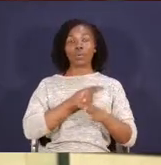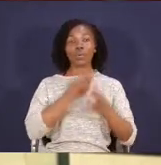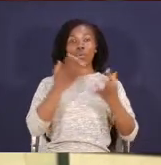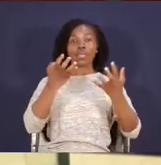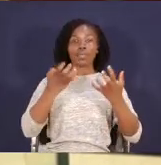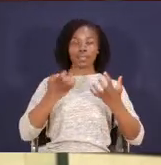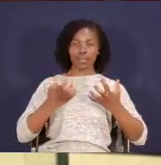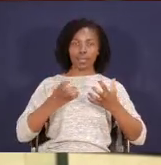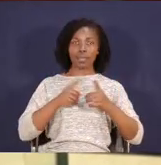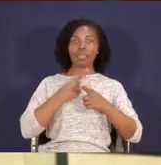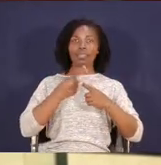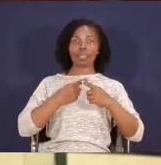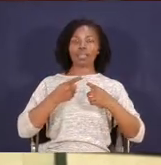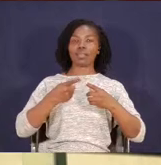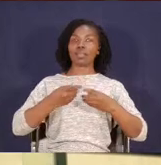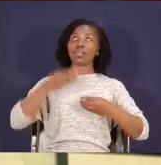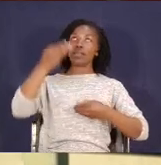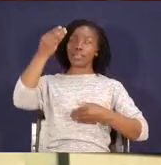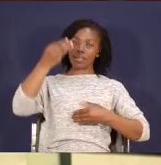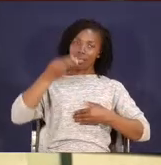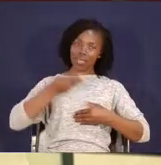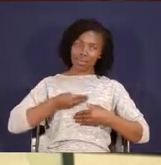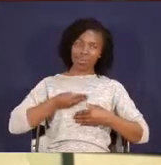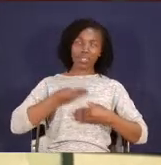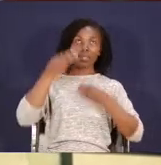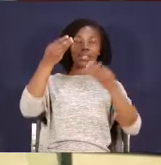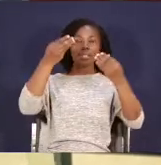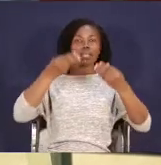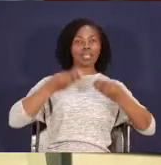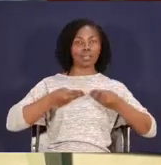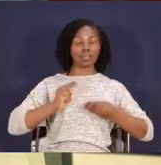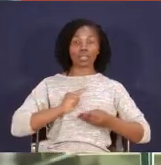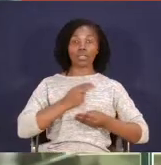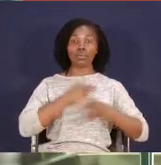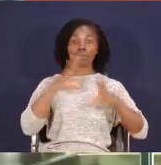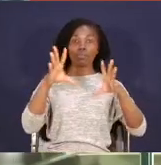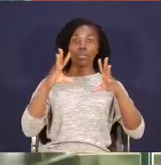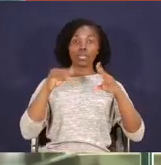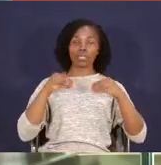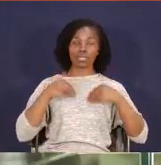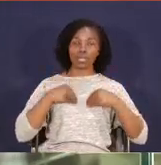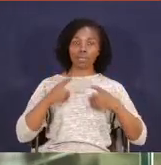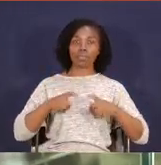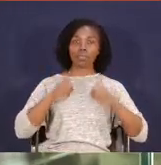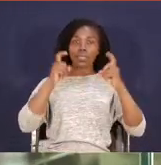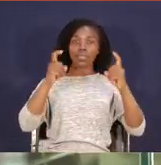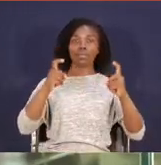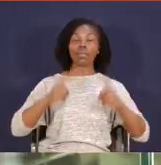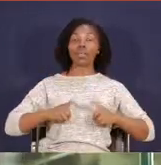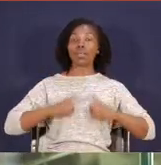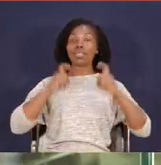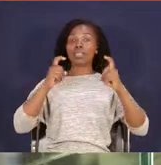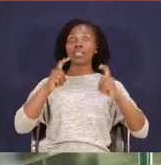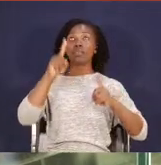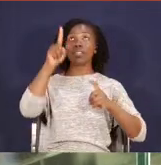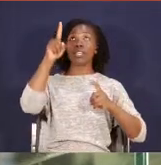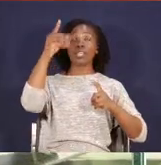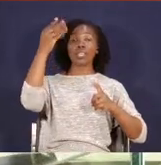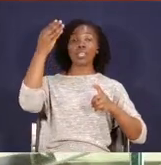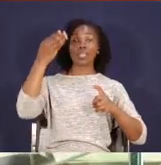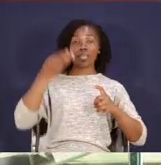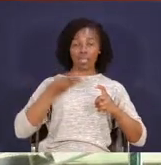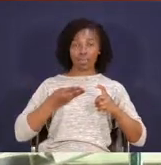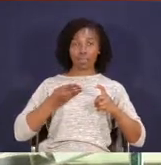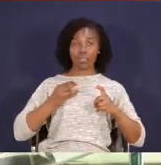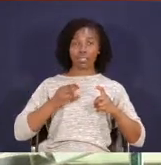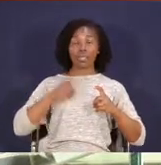then he releases to us. And we receive these gifts. And these gifts he gives us, they are supposed to